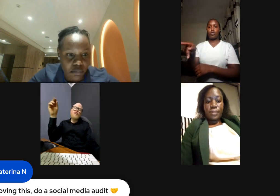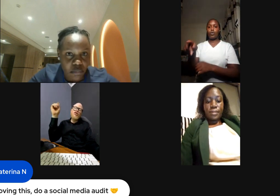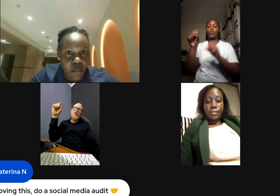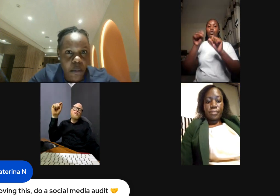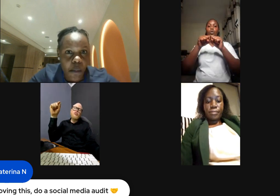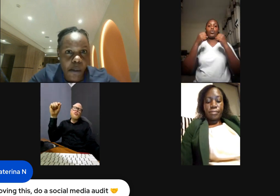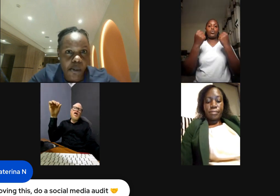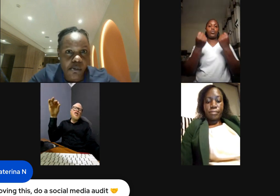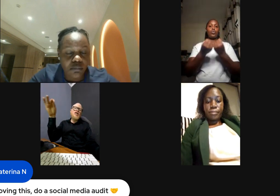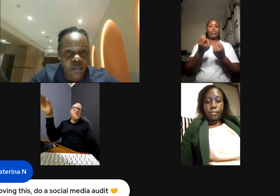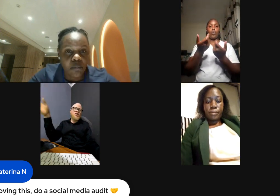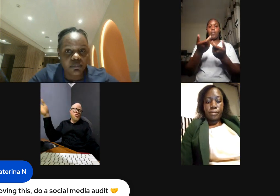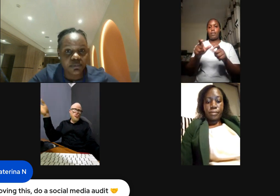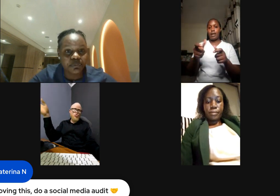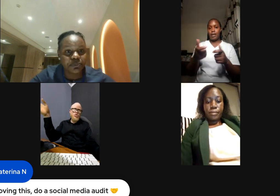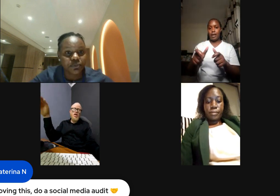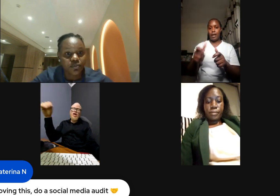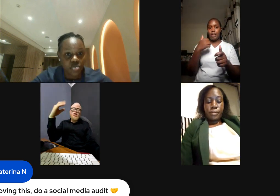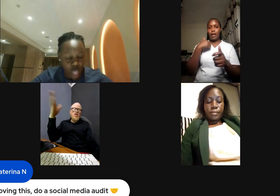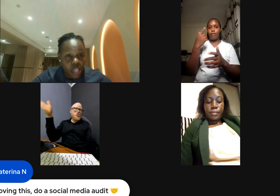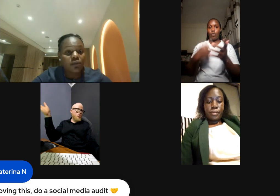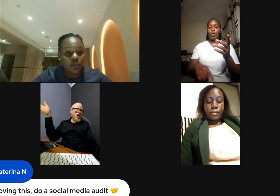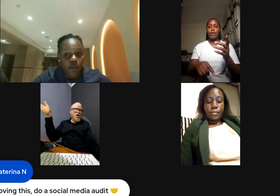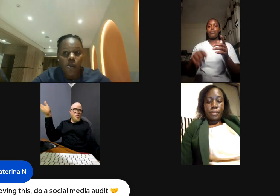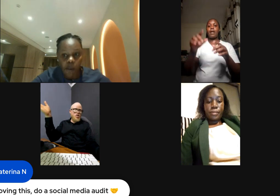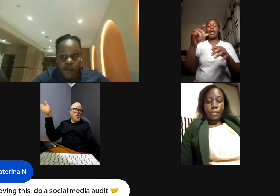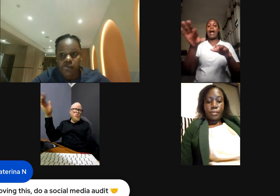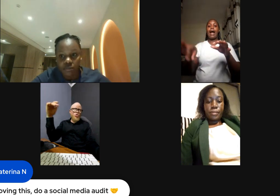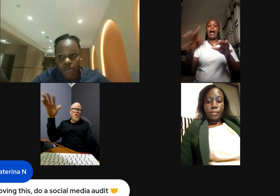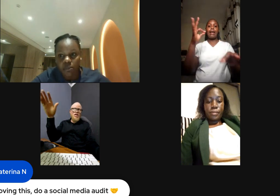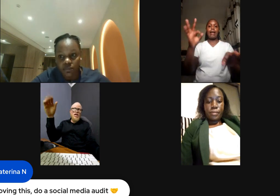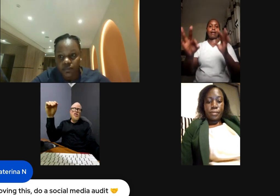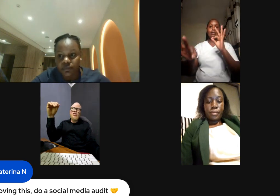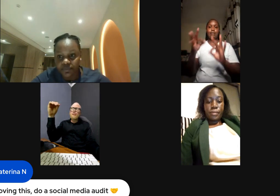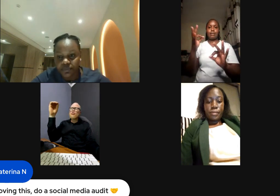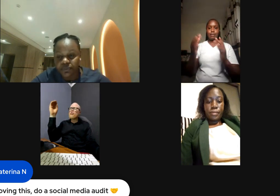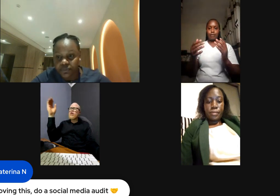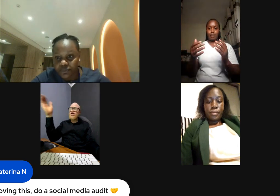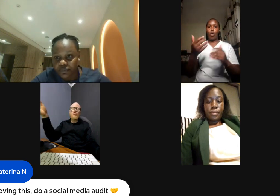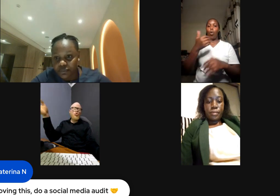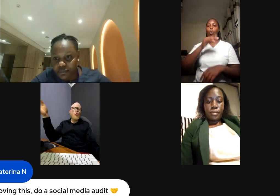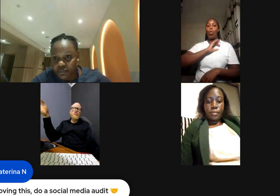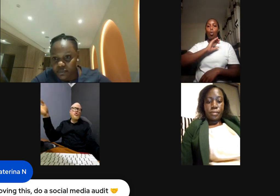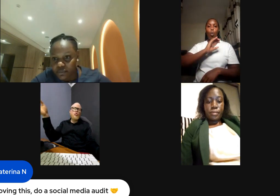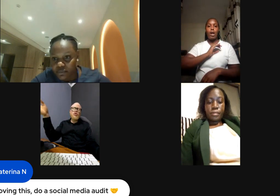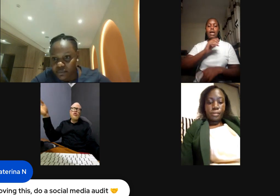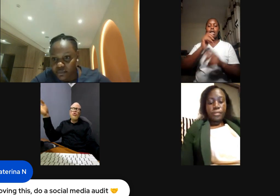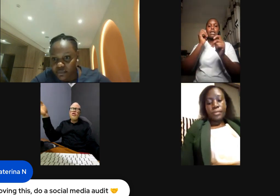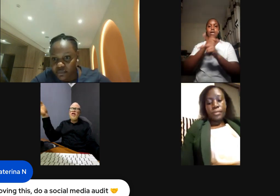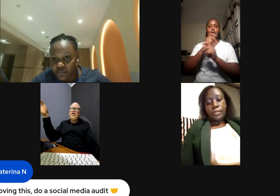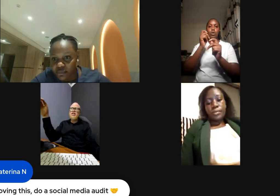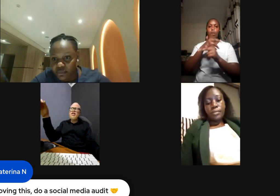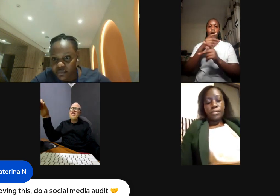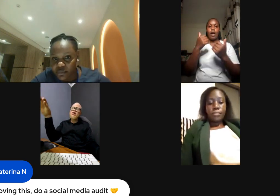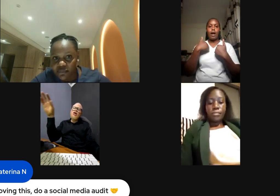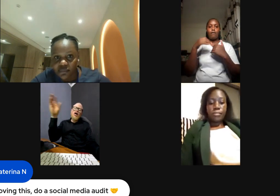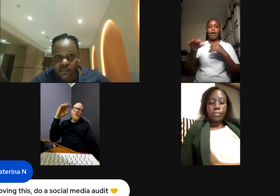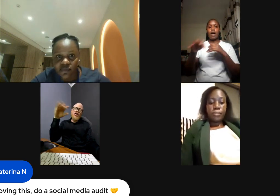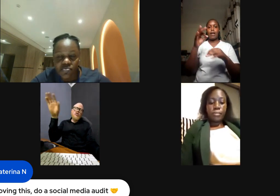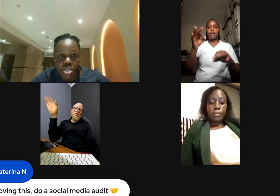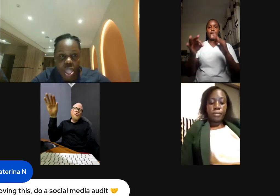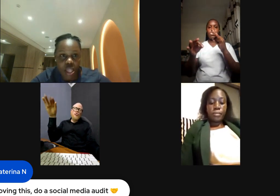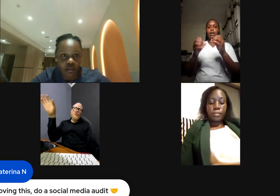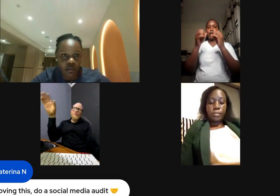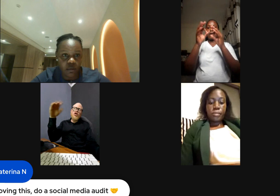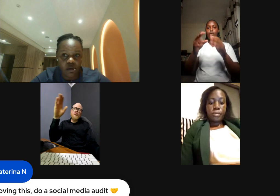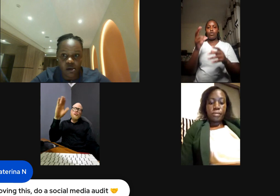they have inbuilt analytics tools. TikTok has its own analytic tool. If you are watching on LinkedIn,